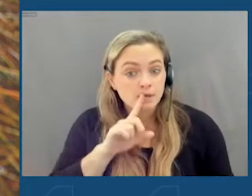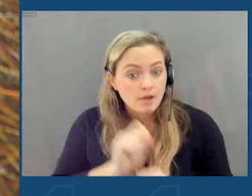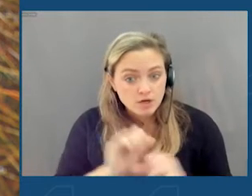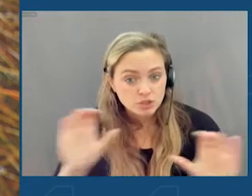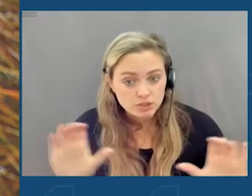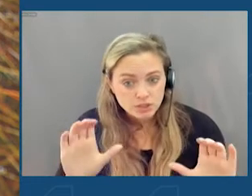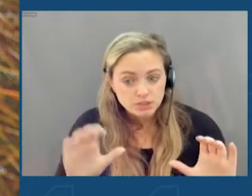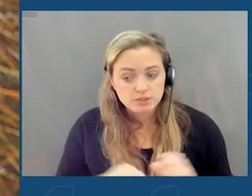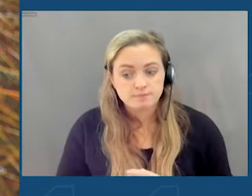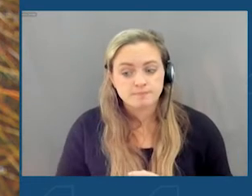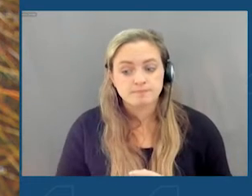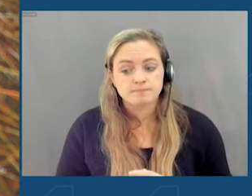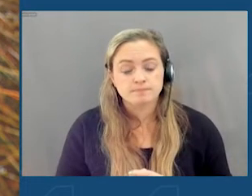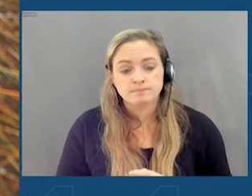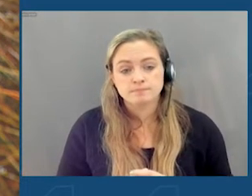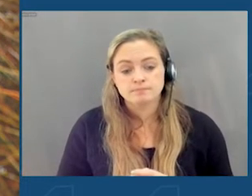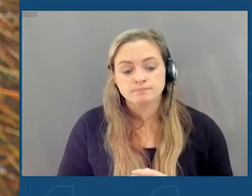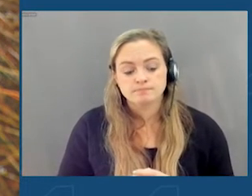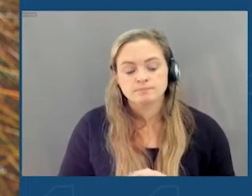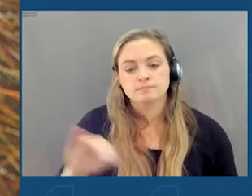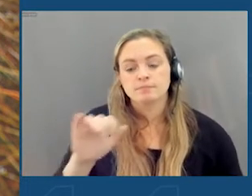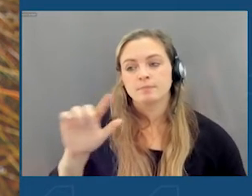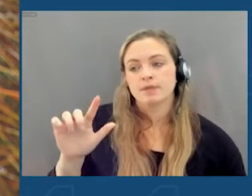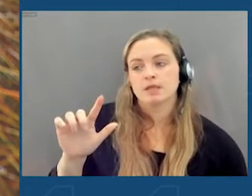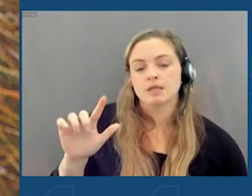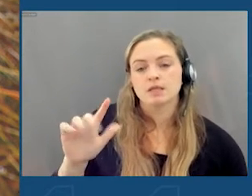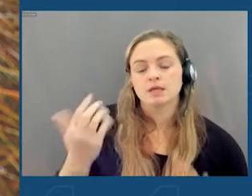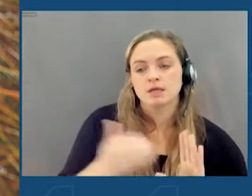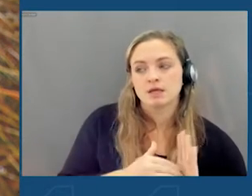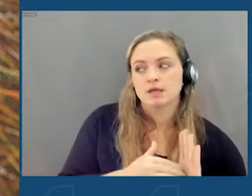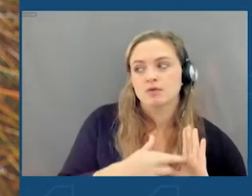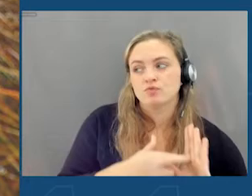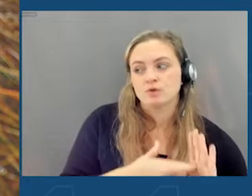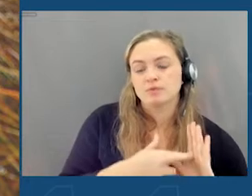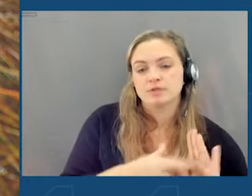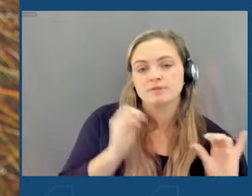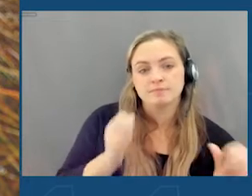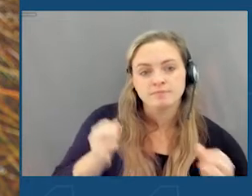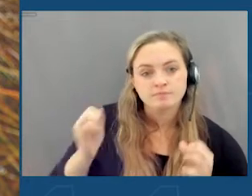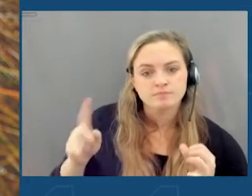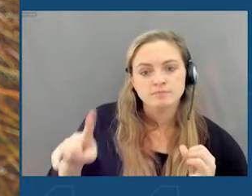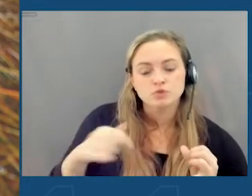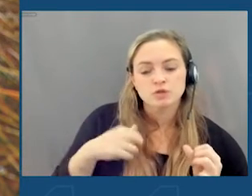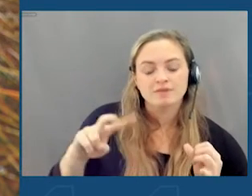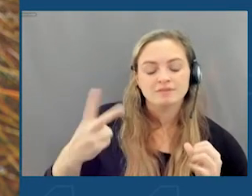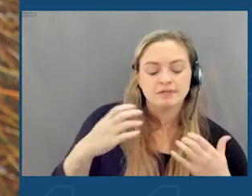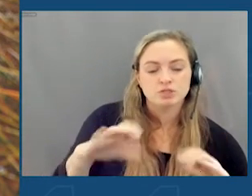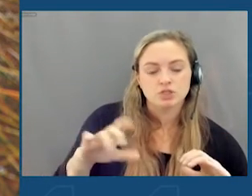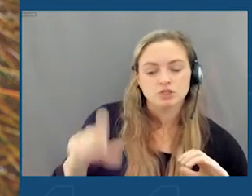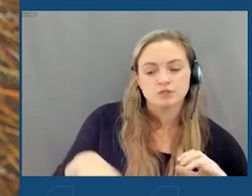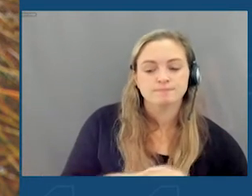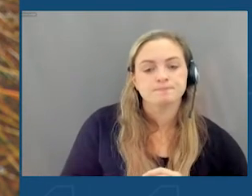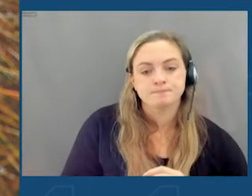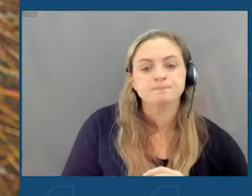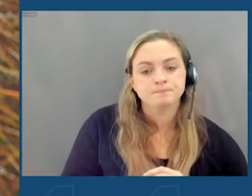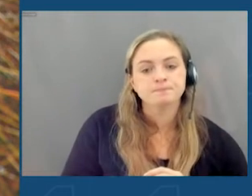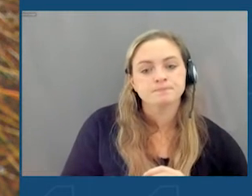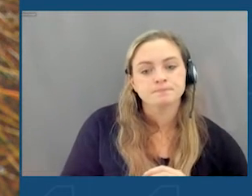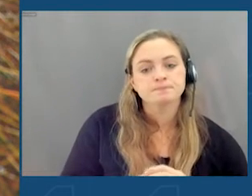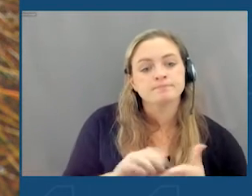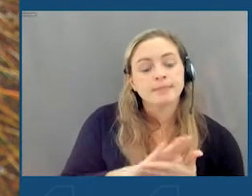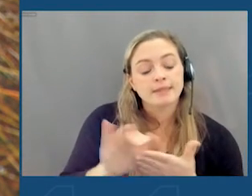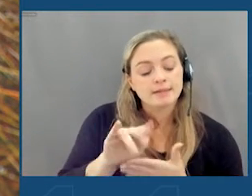does. It's a bill that, again, represents that individuals should have second chances. The Clean Slate